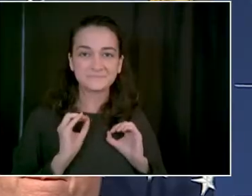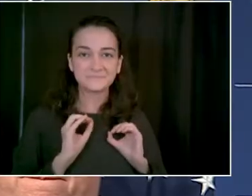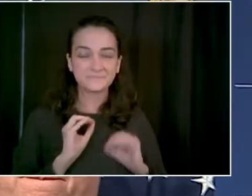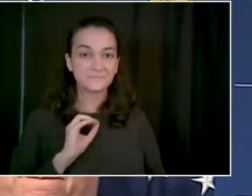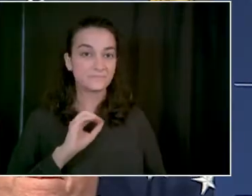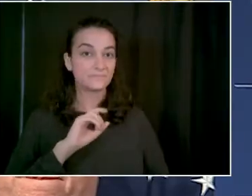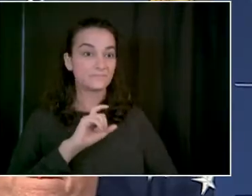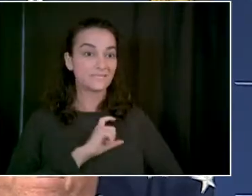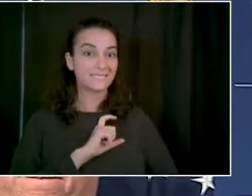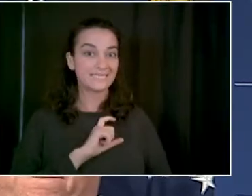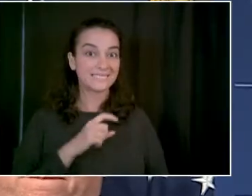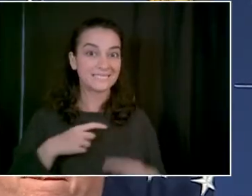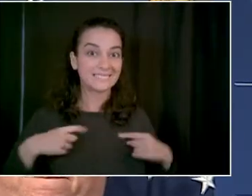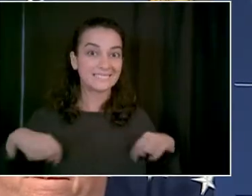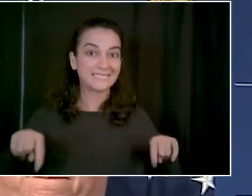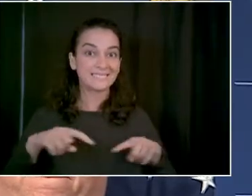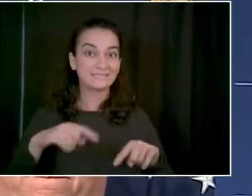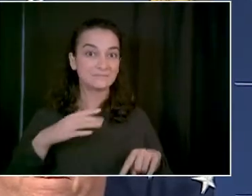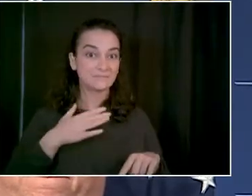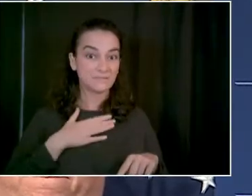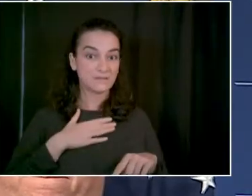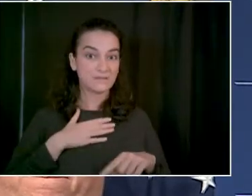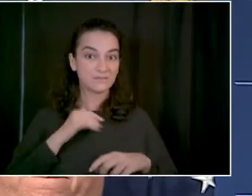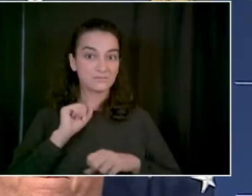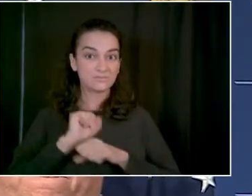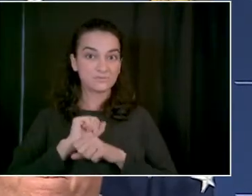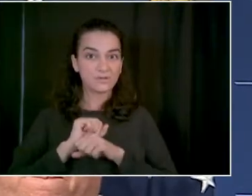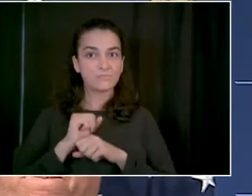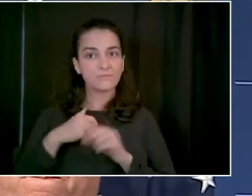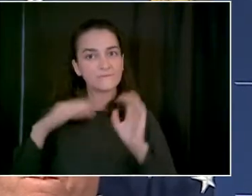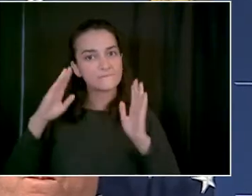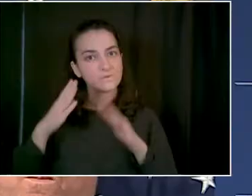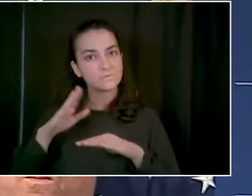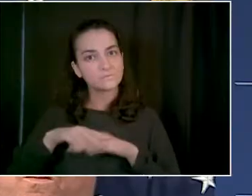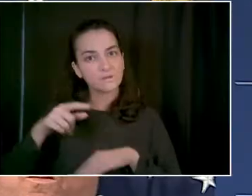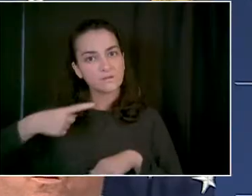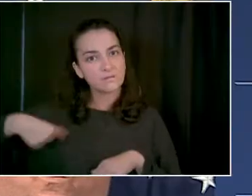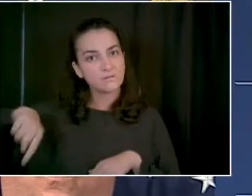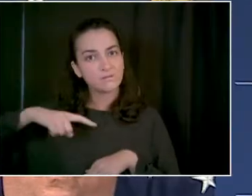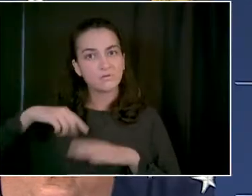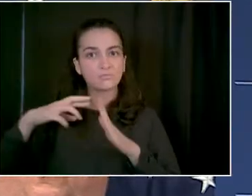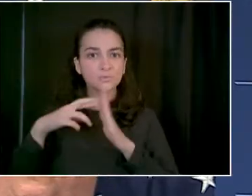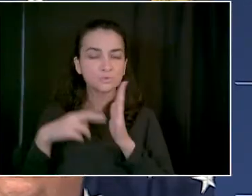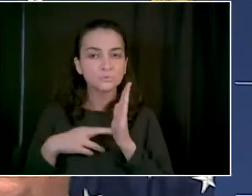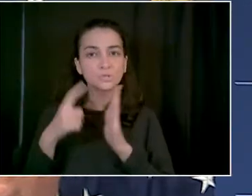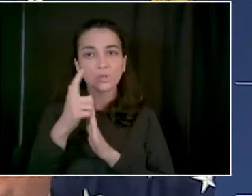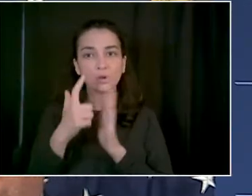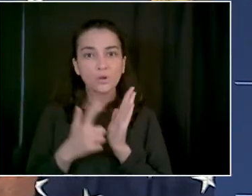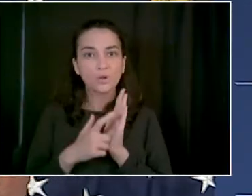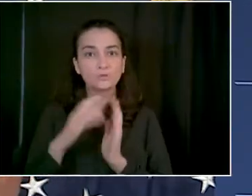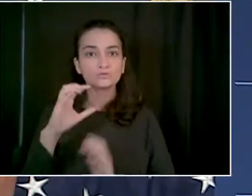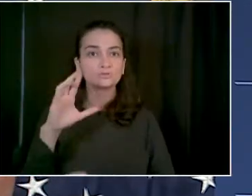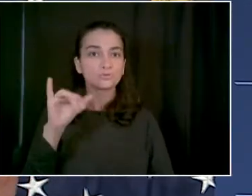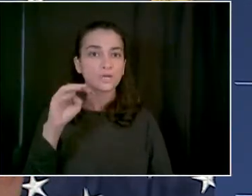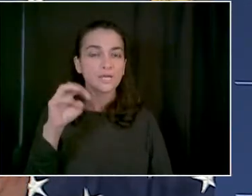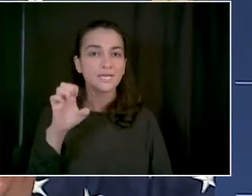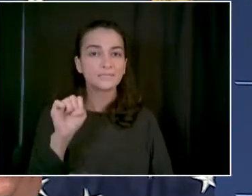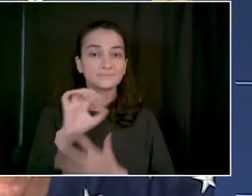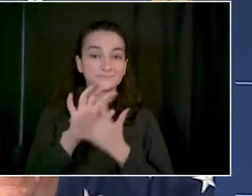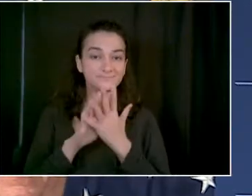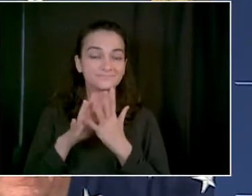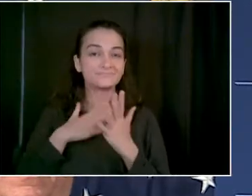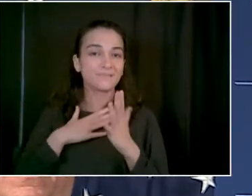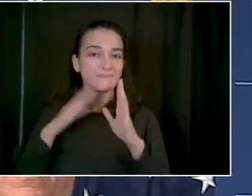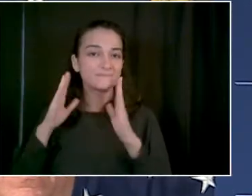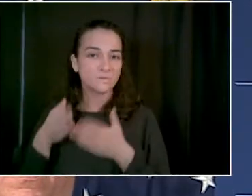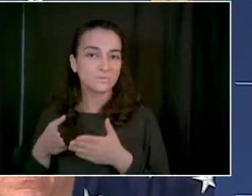followed a procedure that we had put out in early January, an operations order that explains exactly what steps they